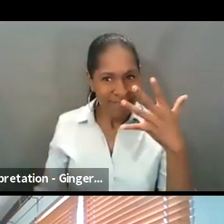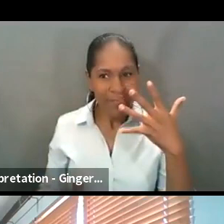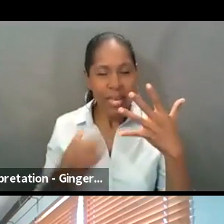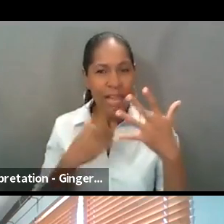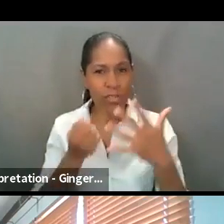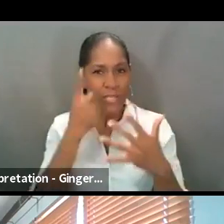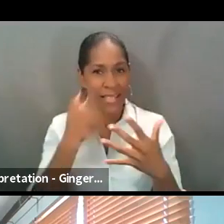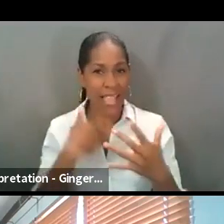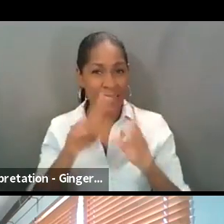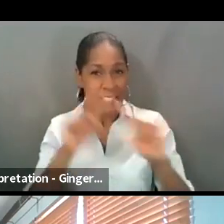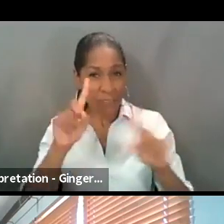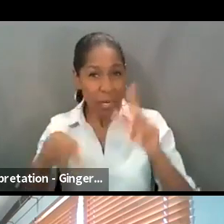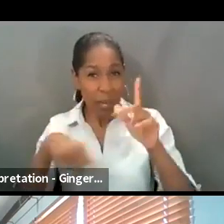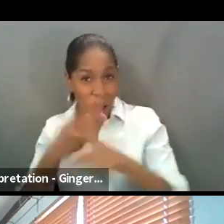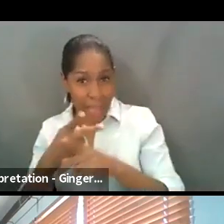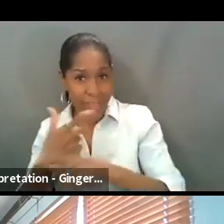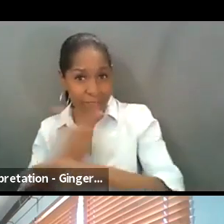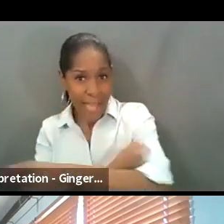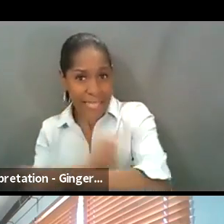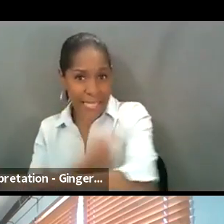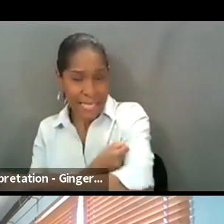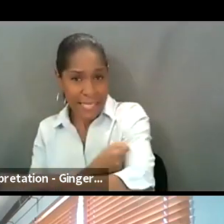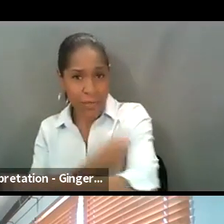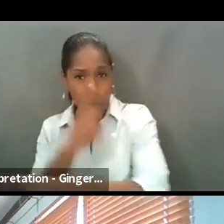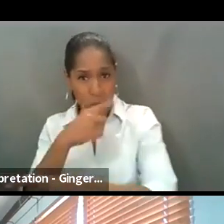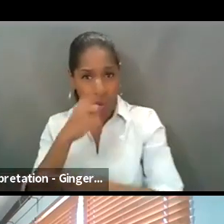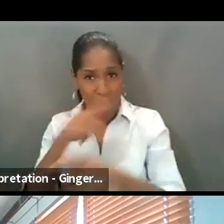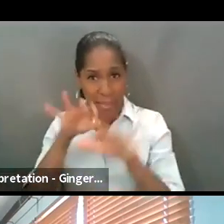of the vaccines, like different companies made the vaccines. If